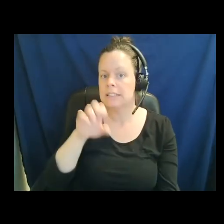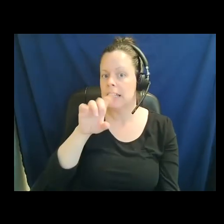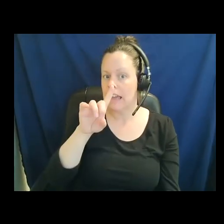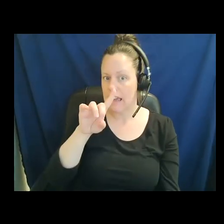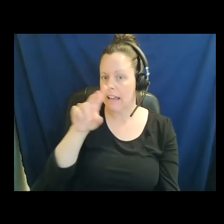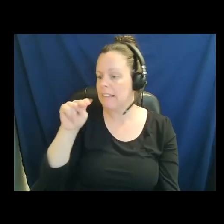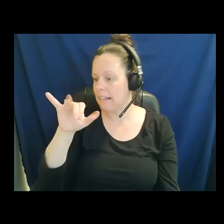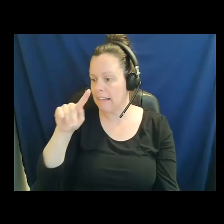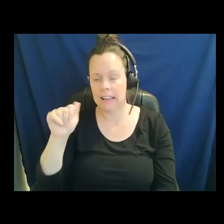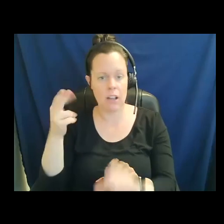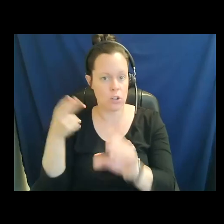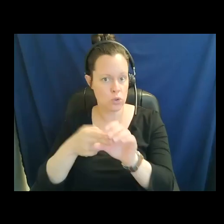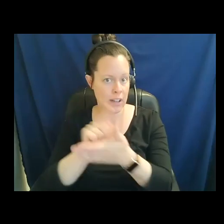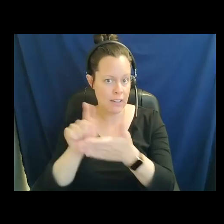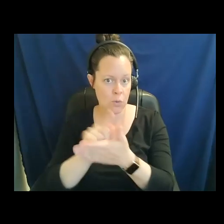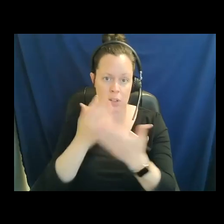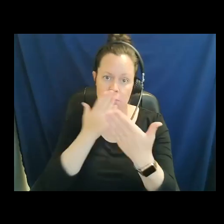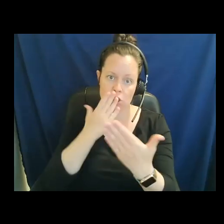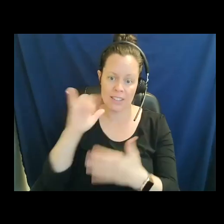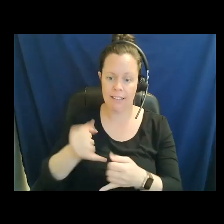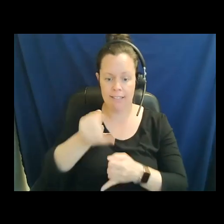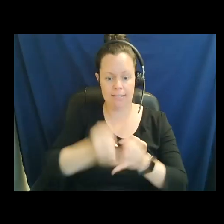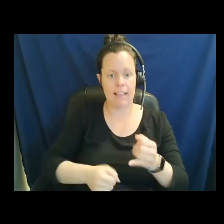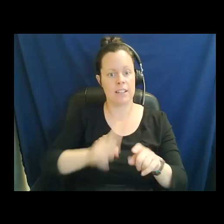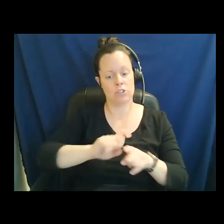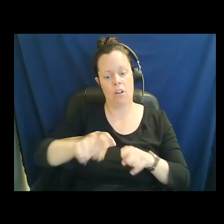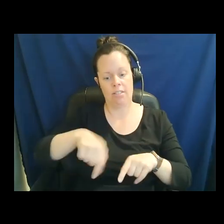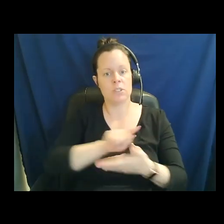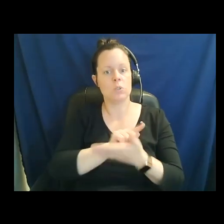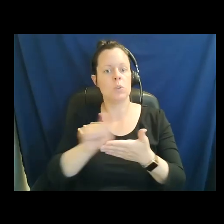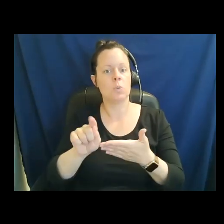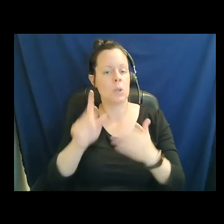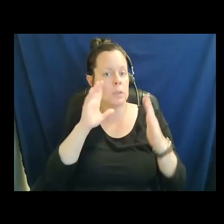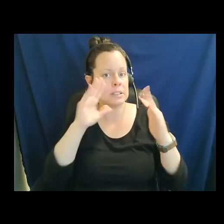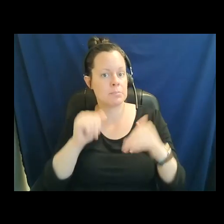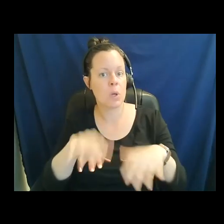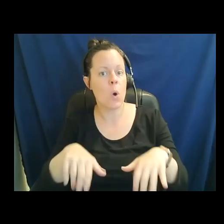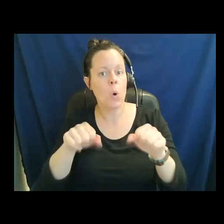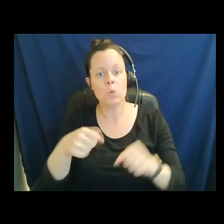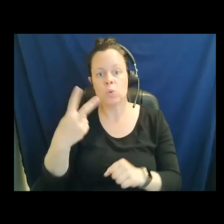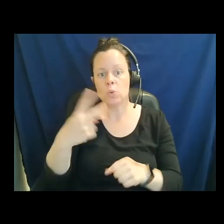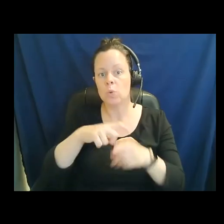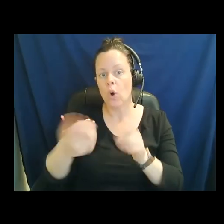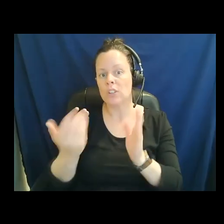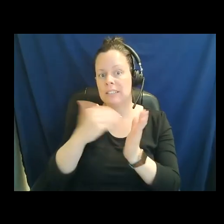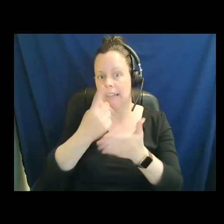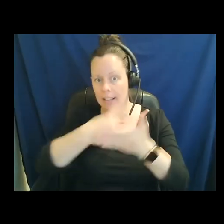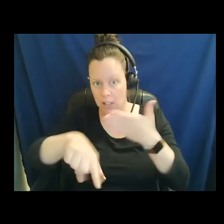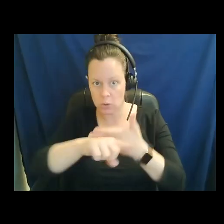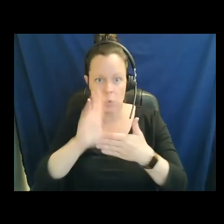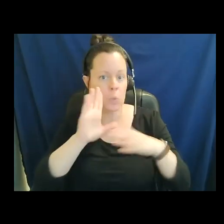do appreciate that. This will be our last call for the week. We do anticipate hosting 2 calls again next week, so we will be providing you